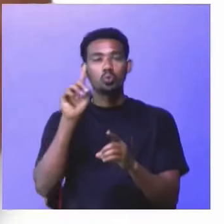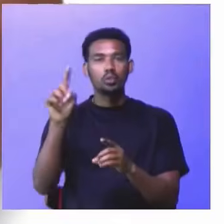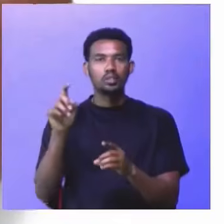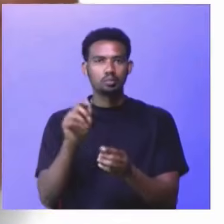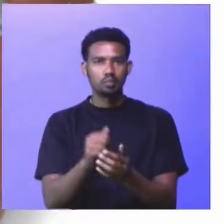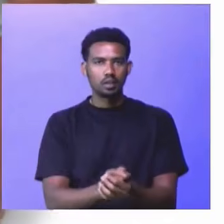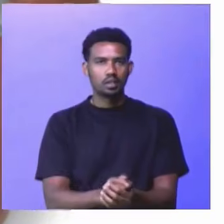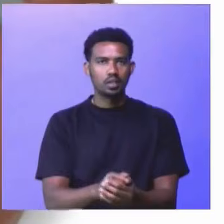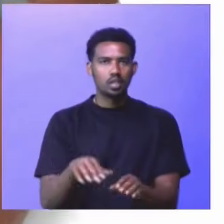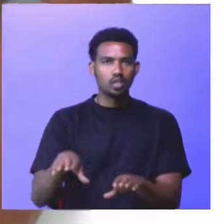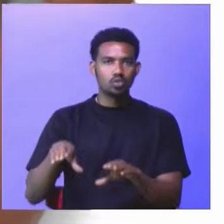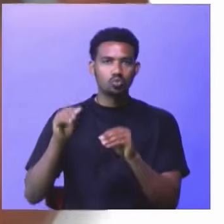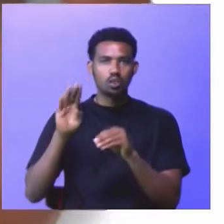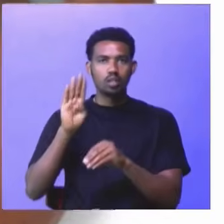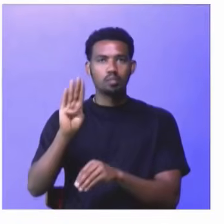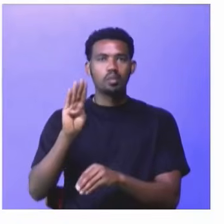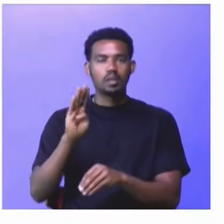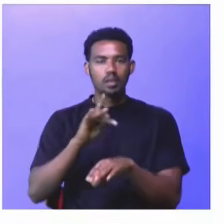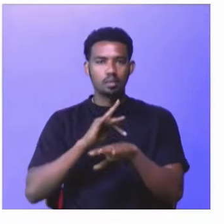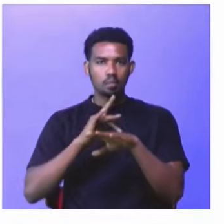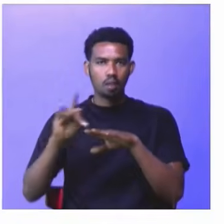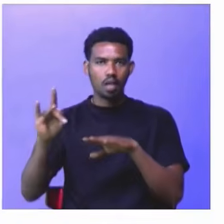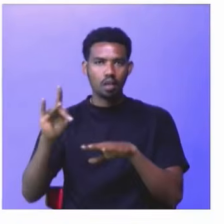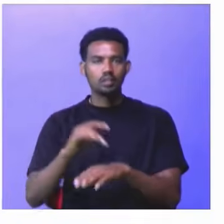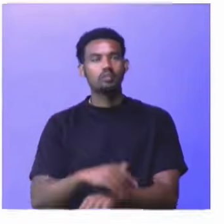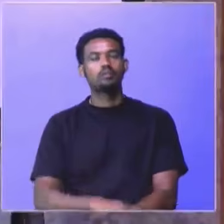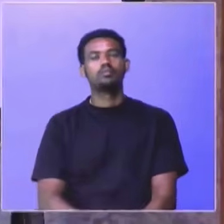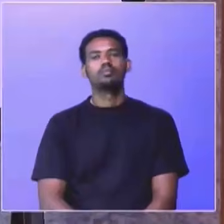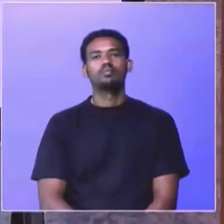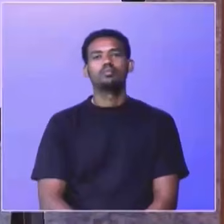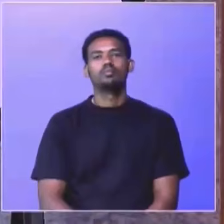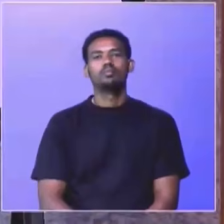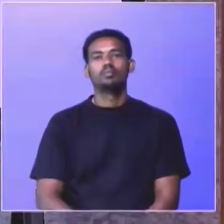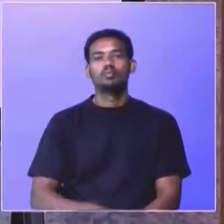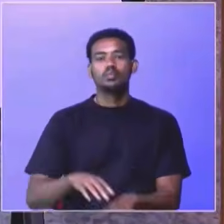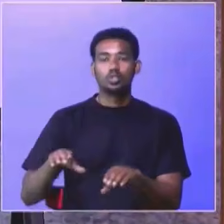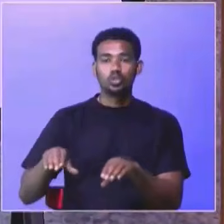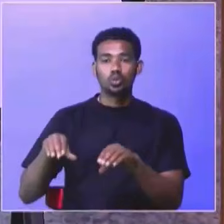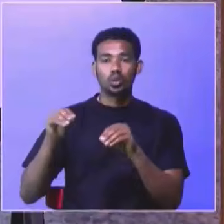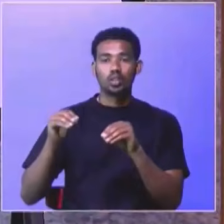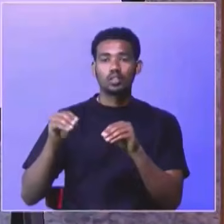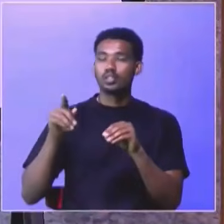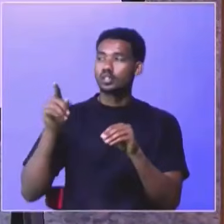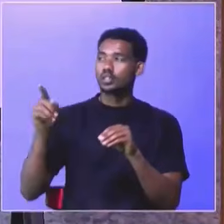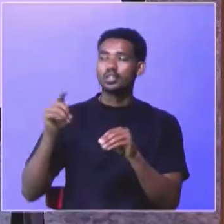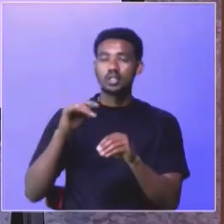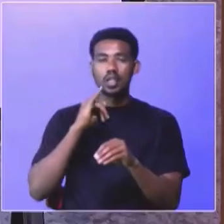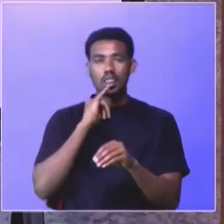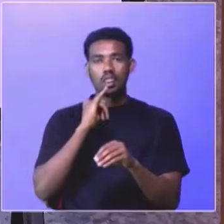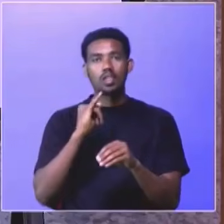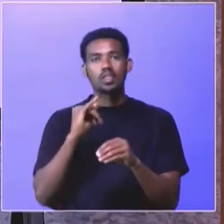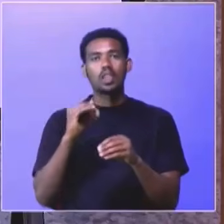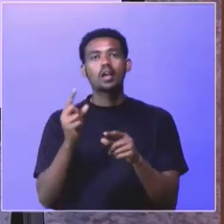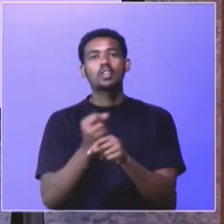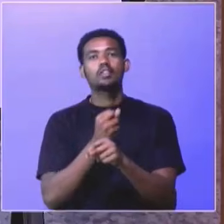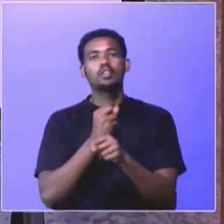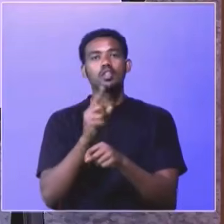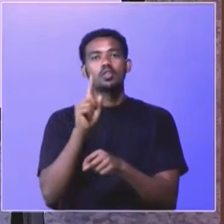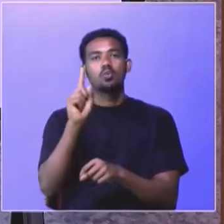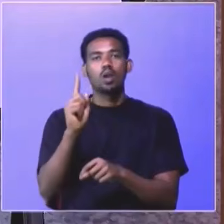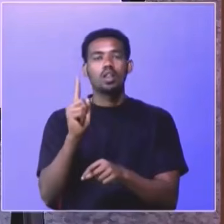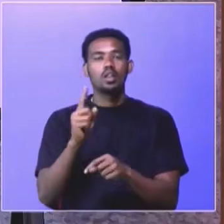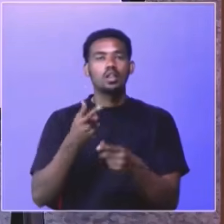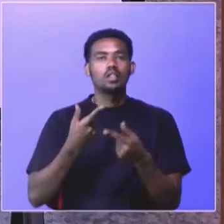B is blank. So, students, this is activity 1. Try to fill